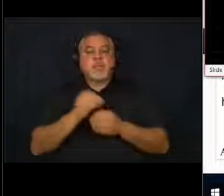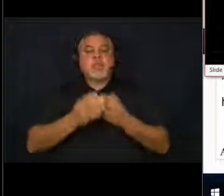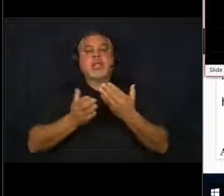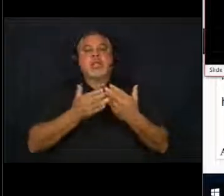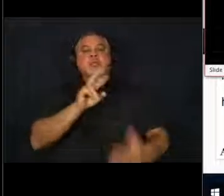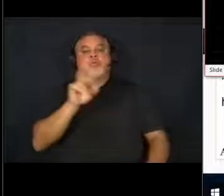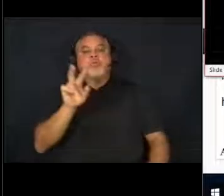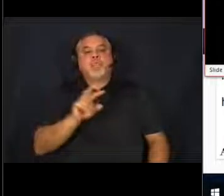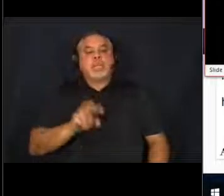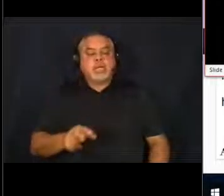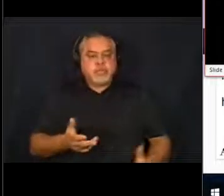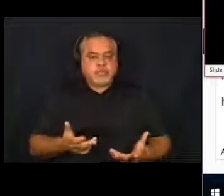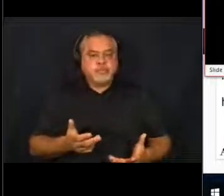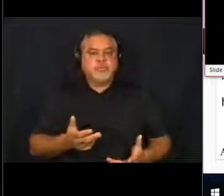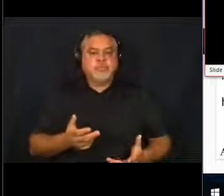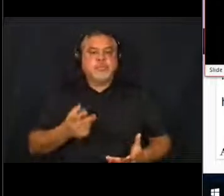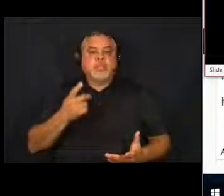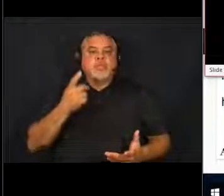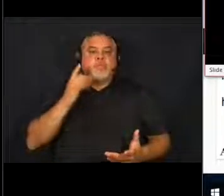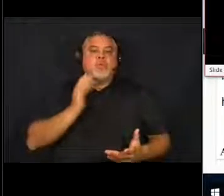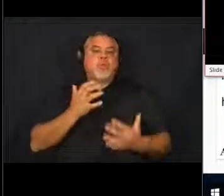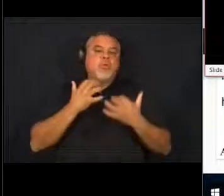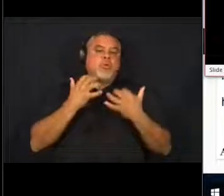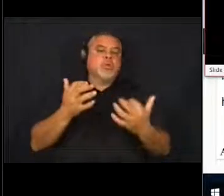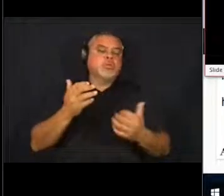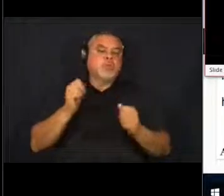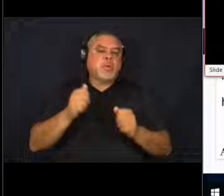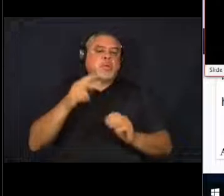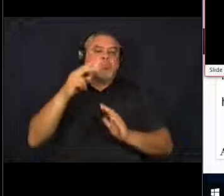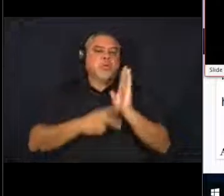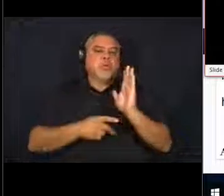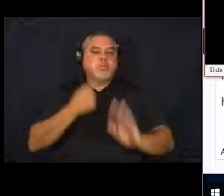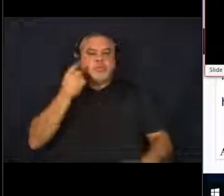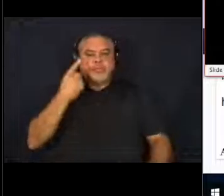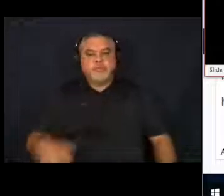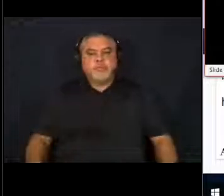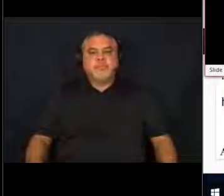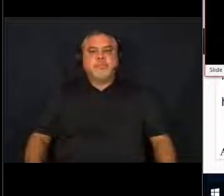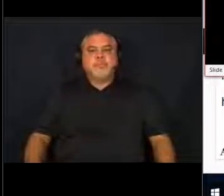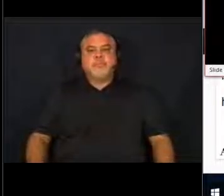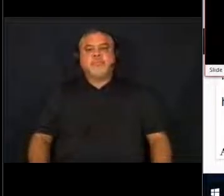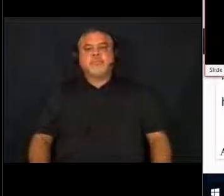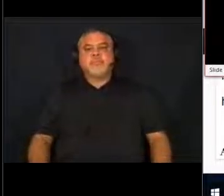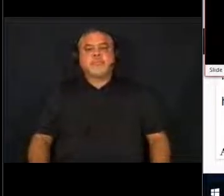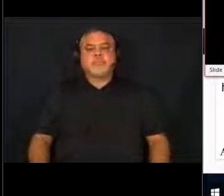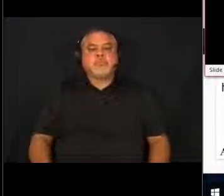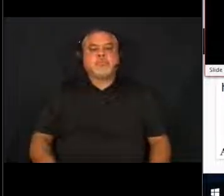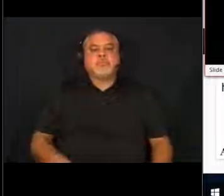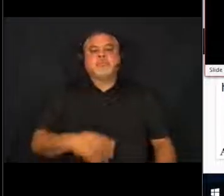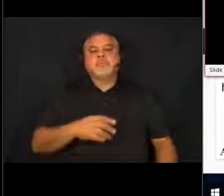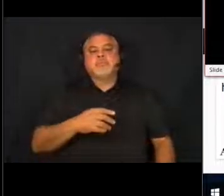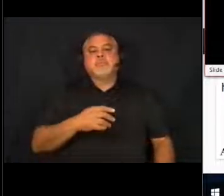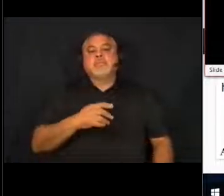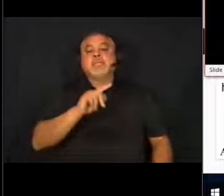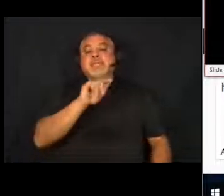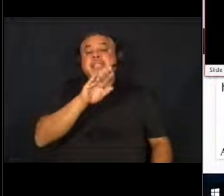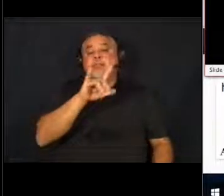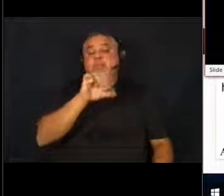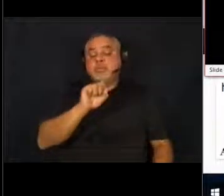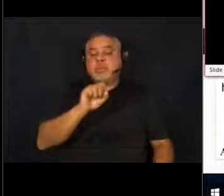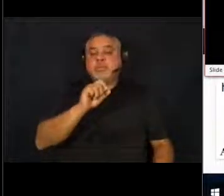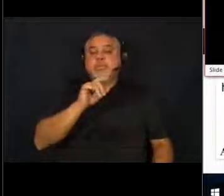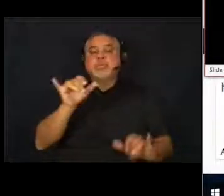easier for our audience to read and understand. Tables do something very similar. Tables